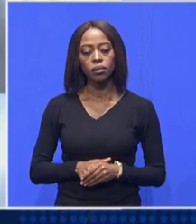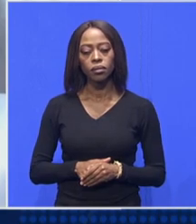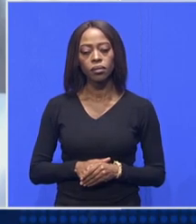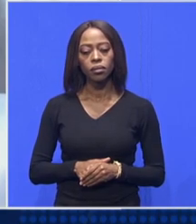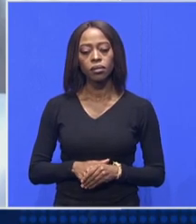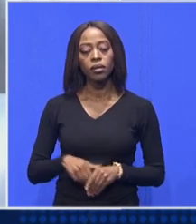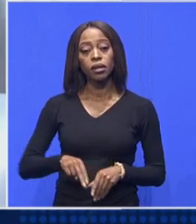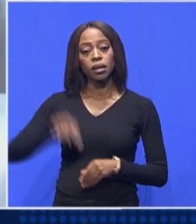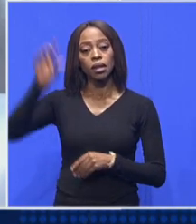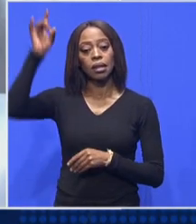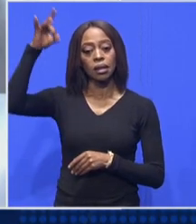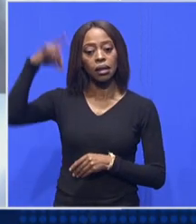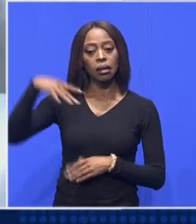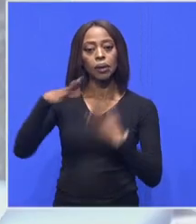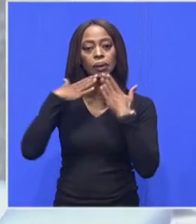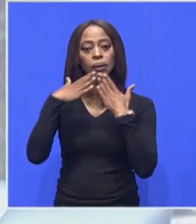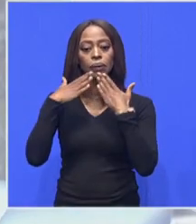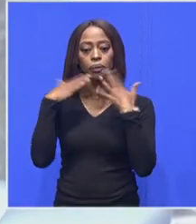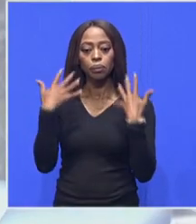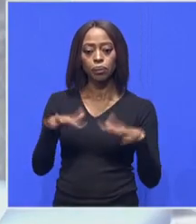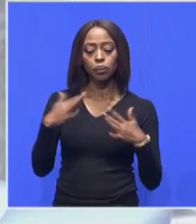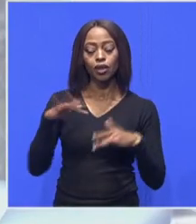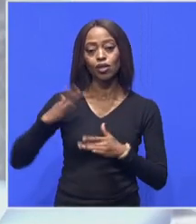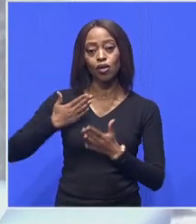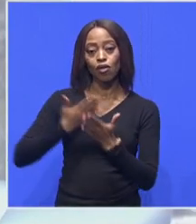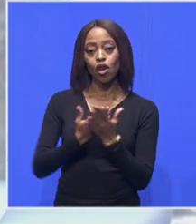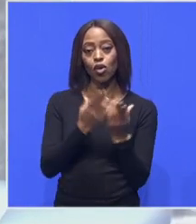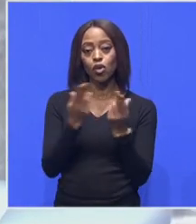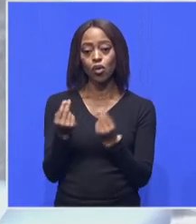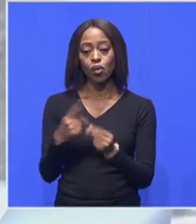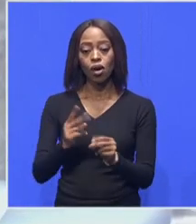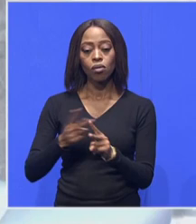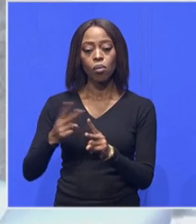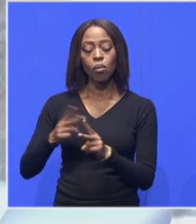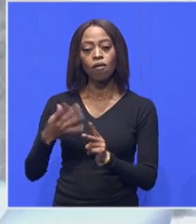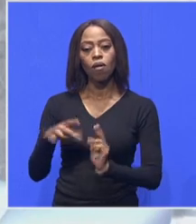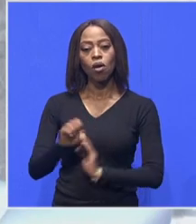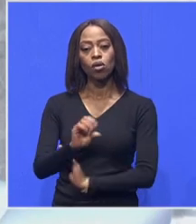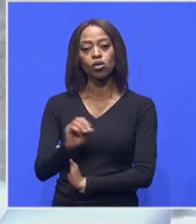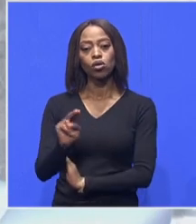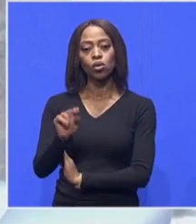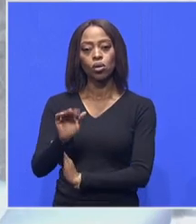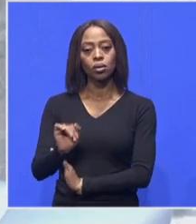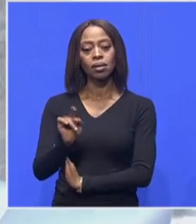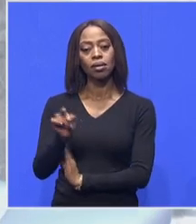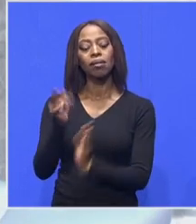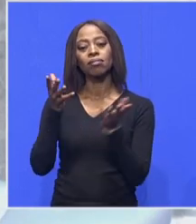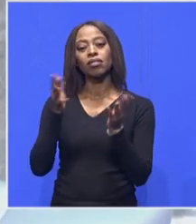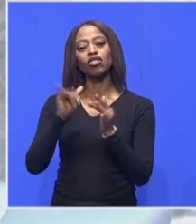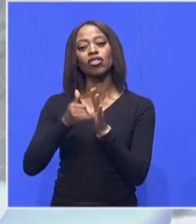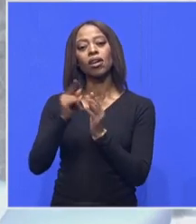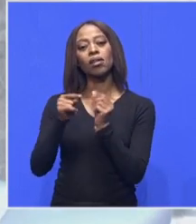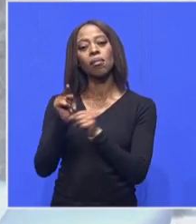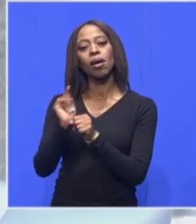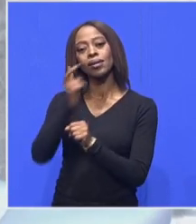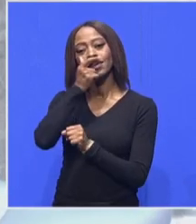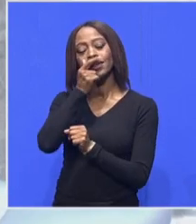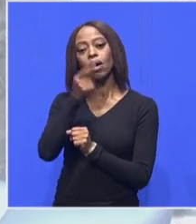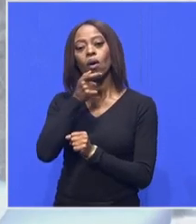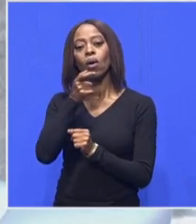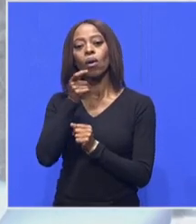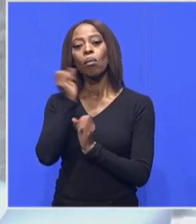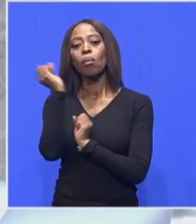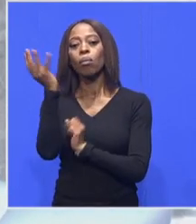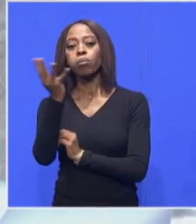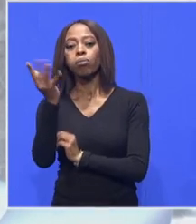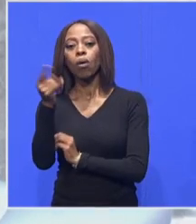Now, lady, thank you so much. So what we've been doing in the run-up to SONA, of course, it's not just about what President Cyril Ramaphosa has to say to